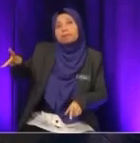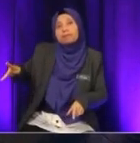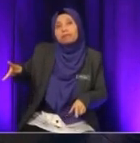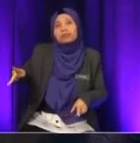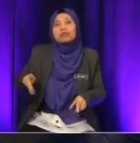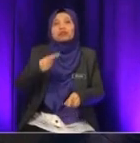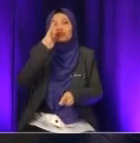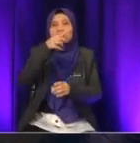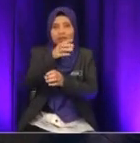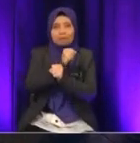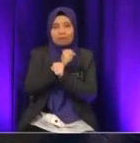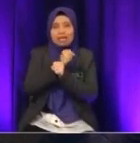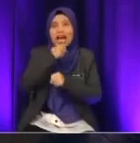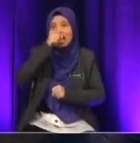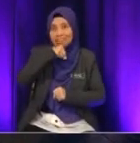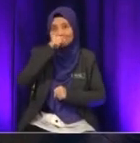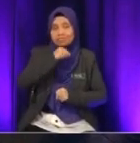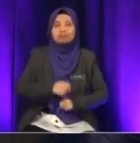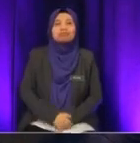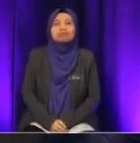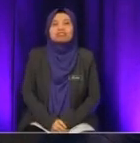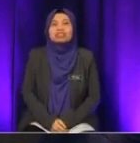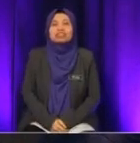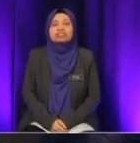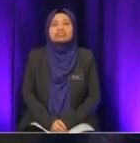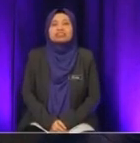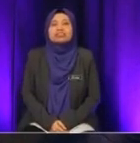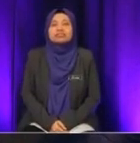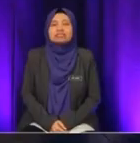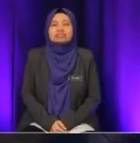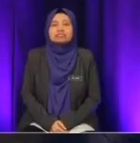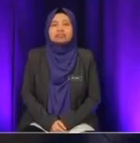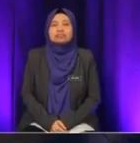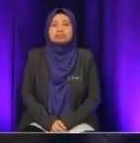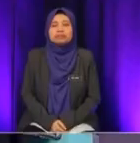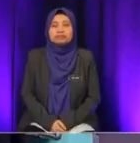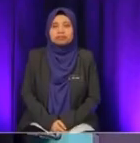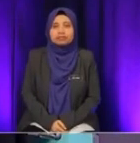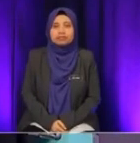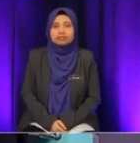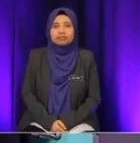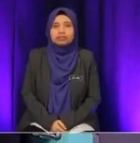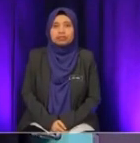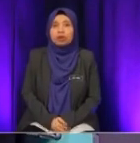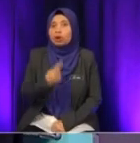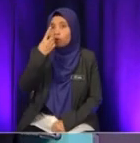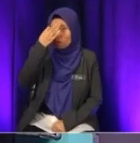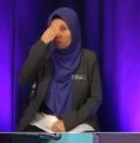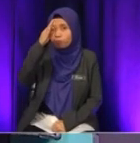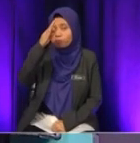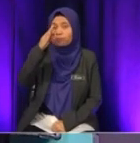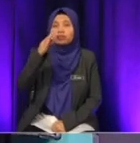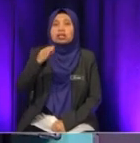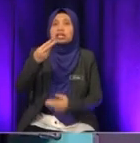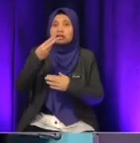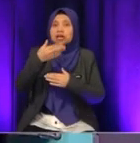ice cream voucher. Okay. So am I. All right. So please tell us. So why don't we proceed with the next slide? Yes. Okay, so for this, for the next